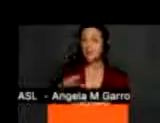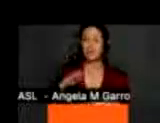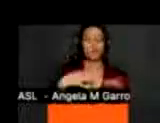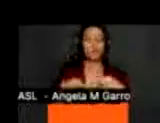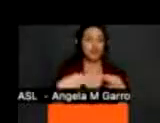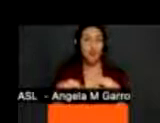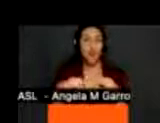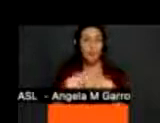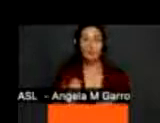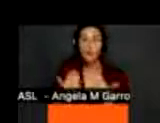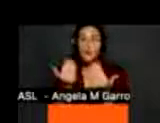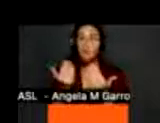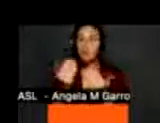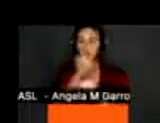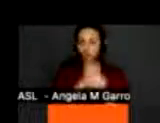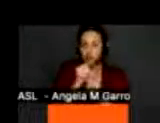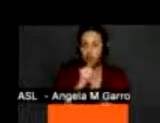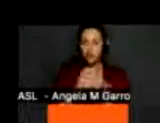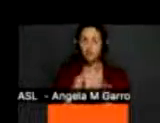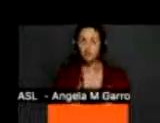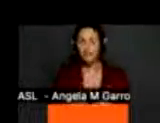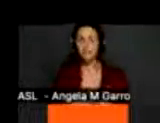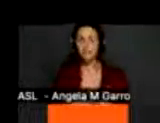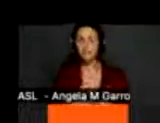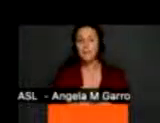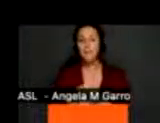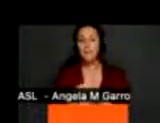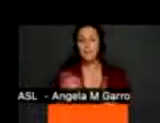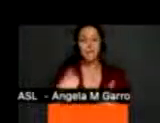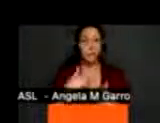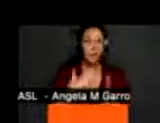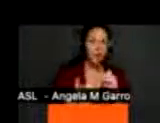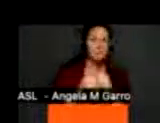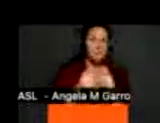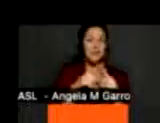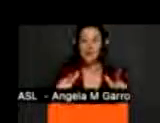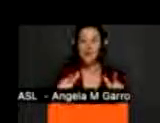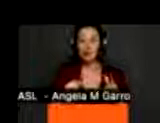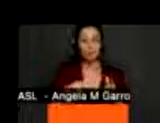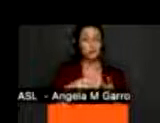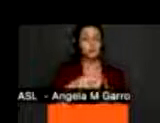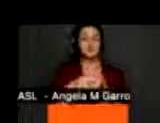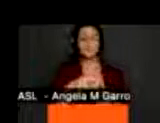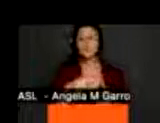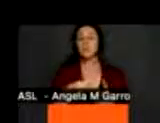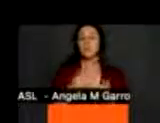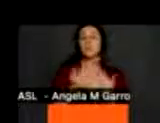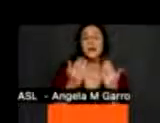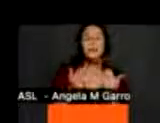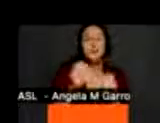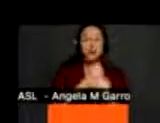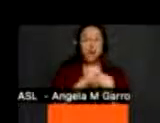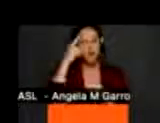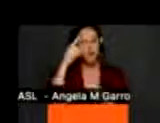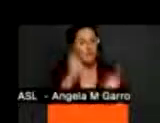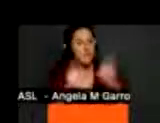as recommended strategy. We have updated the language to indicate recommended strategy for consideration